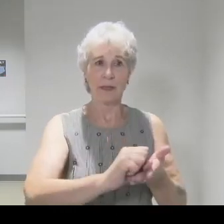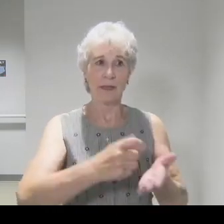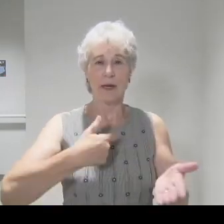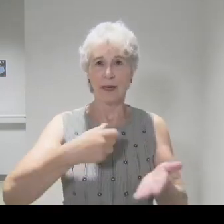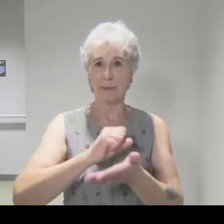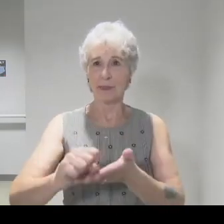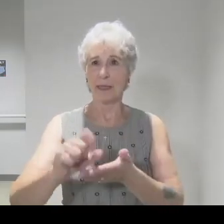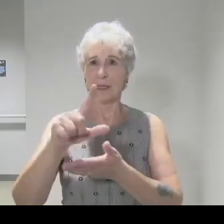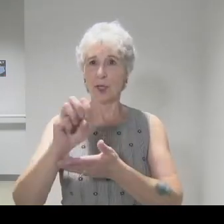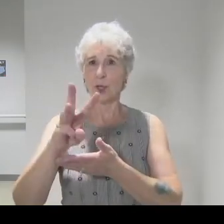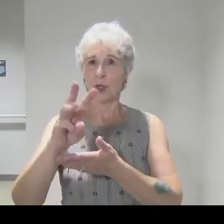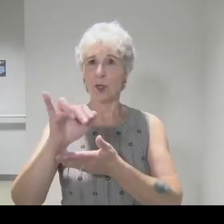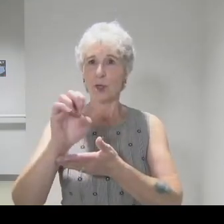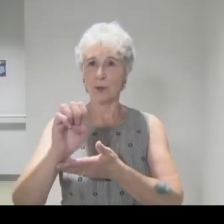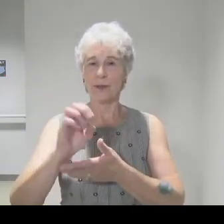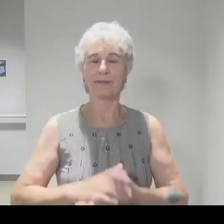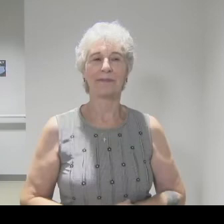Louis.